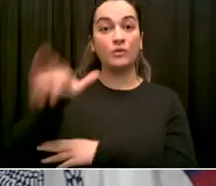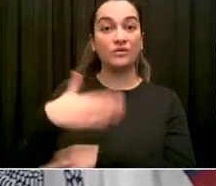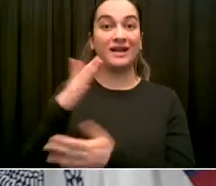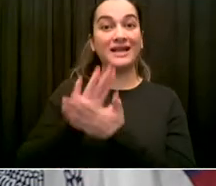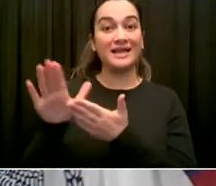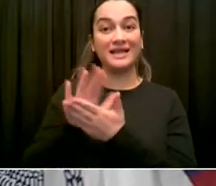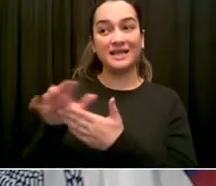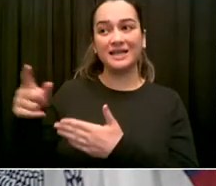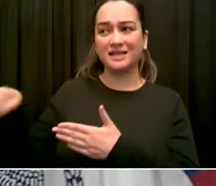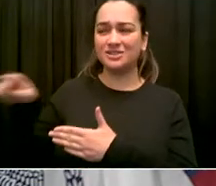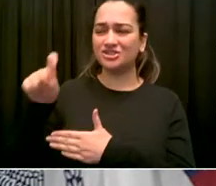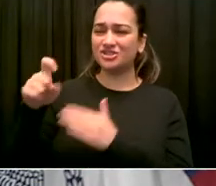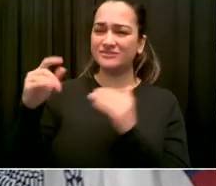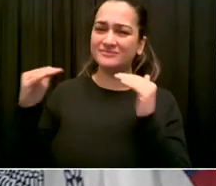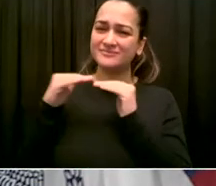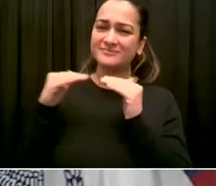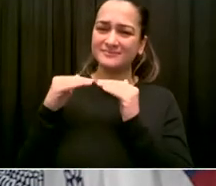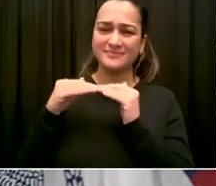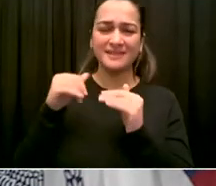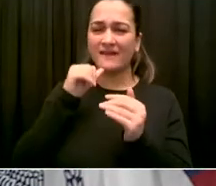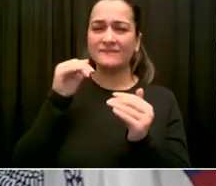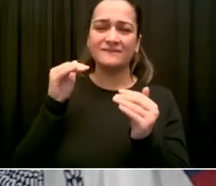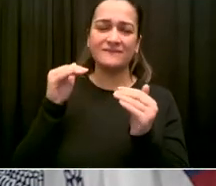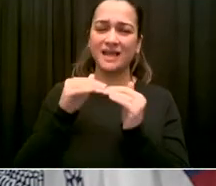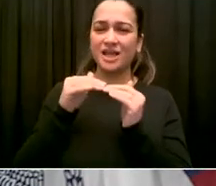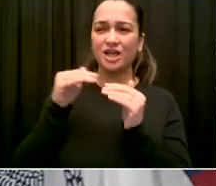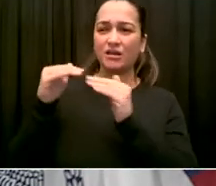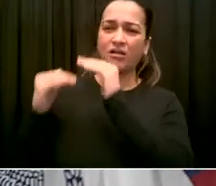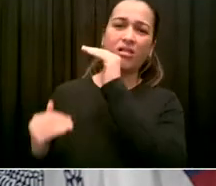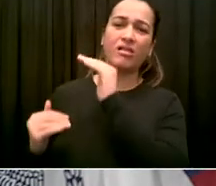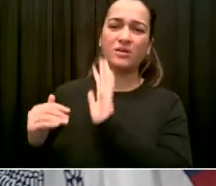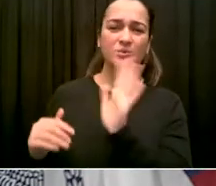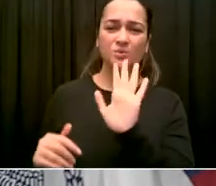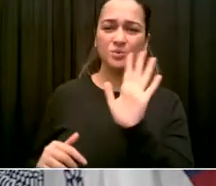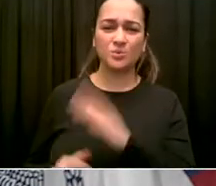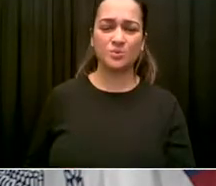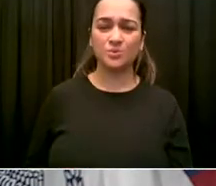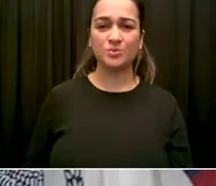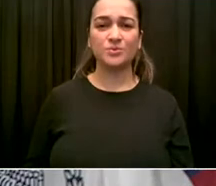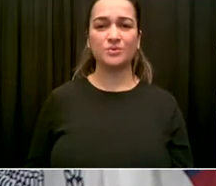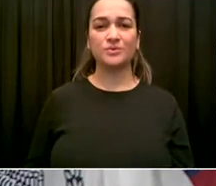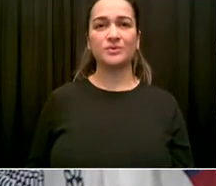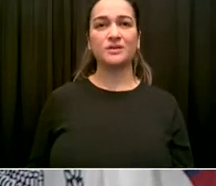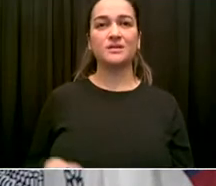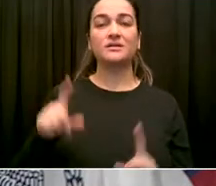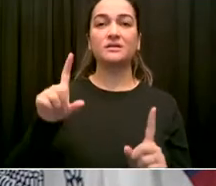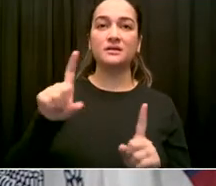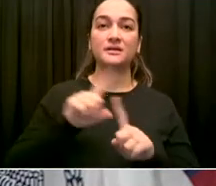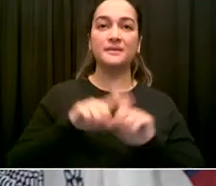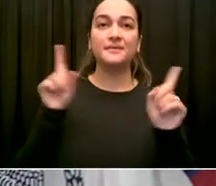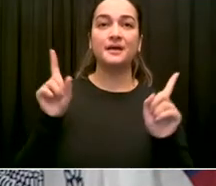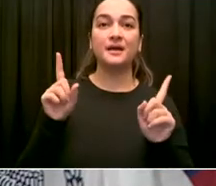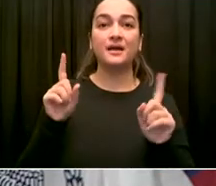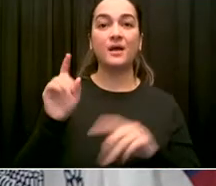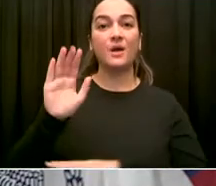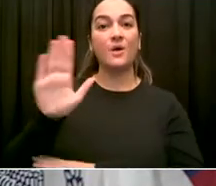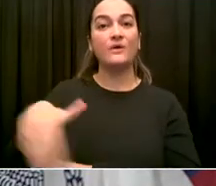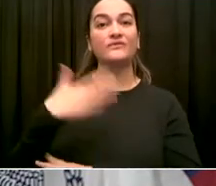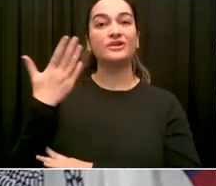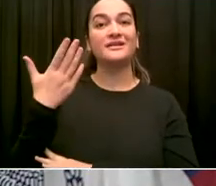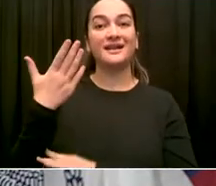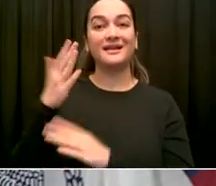recovery. And so I will conclude today with this, that, you know, this week and particularly this weekend coming